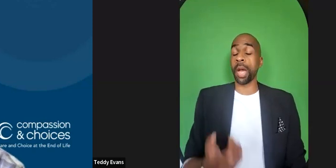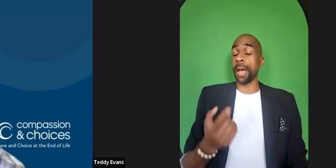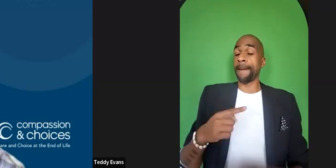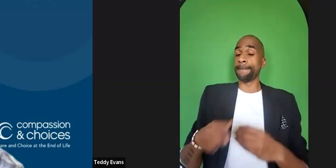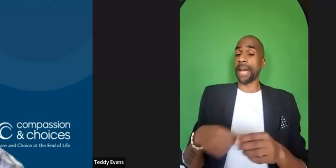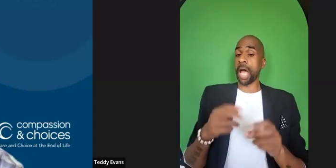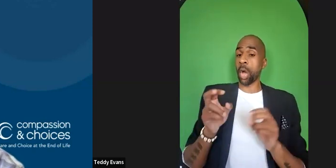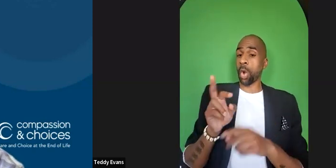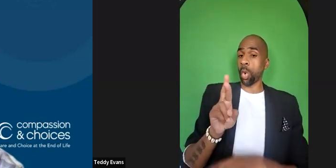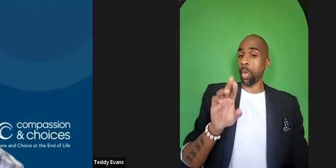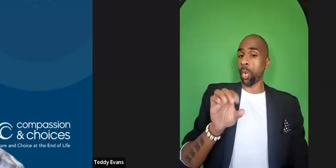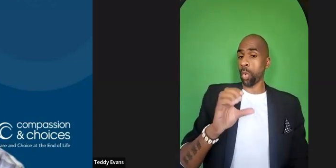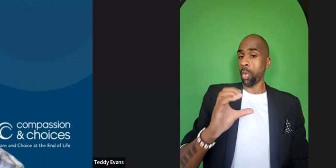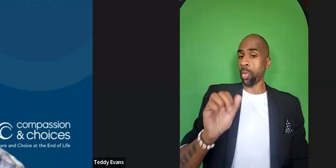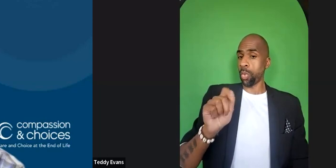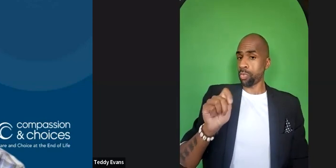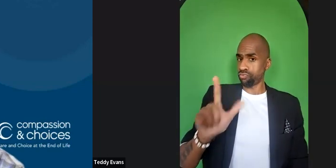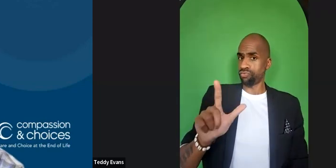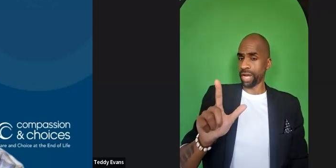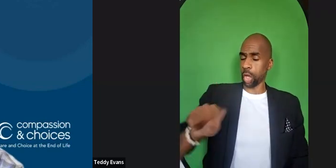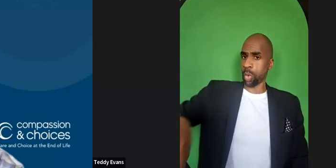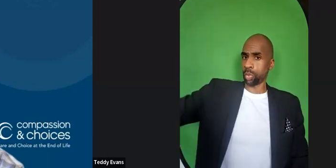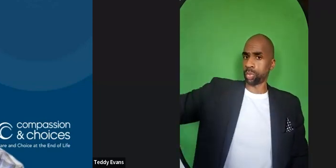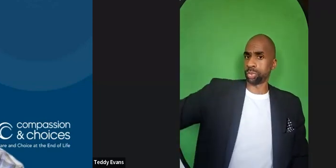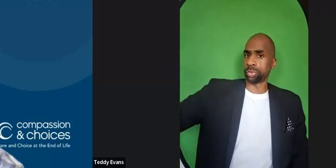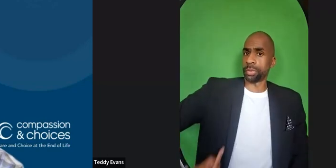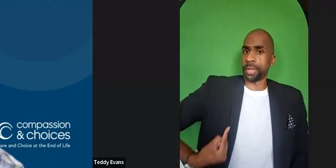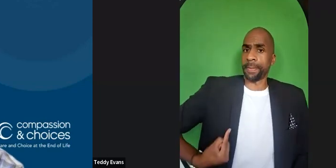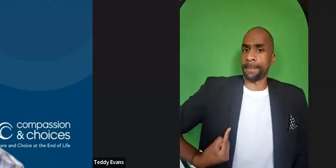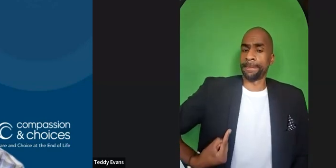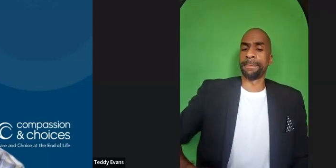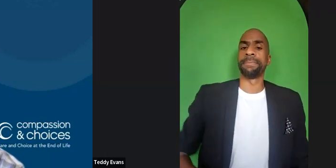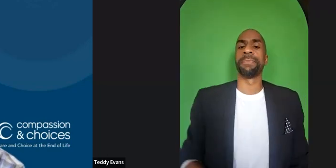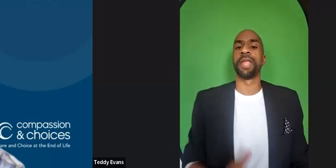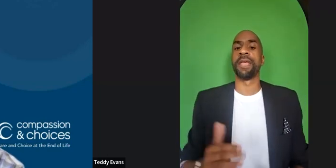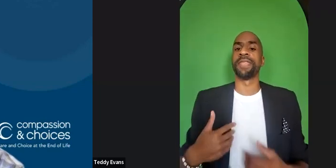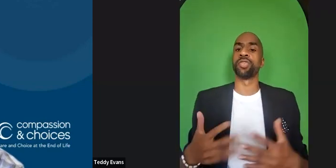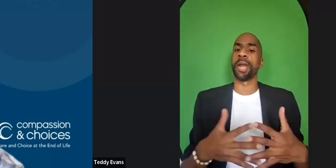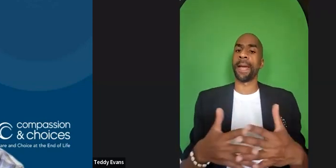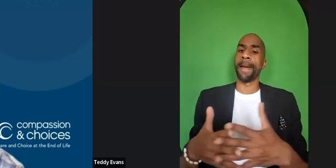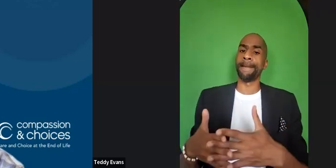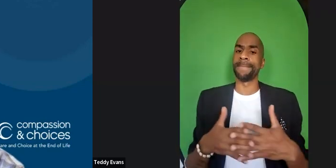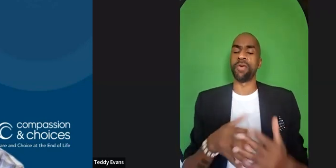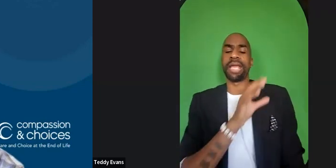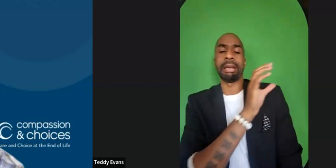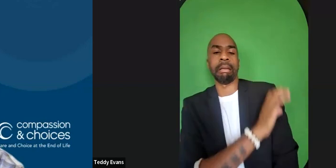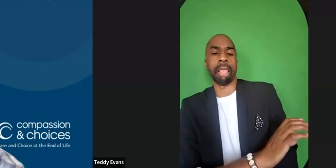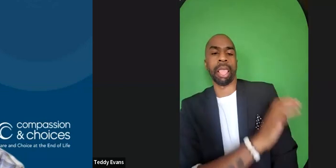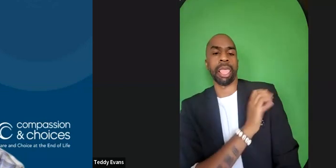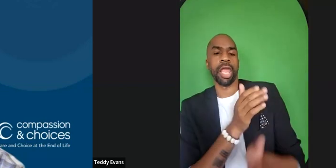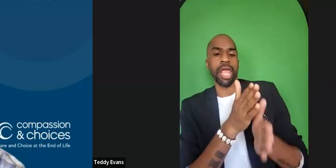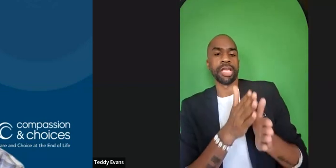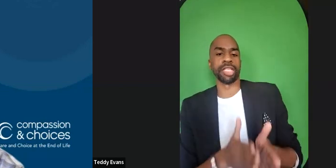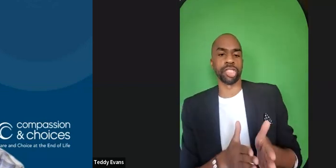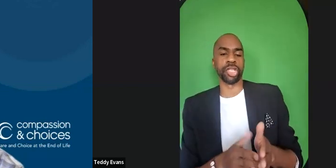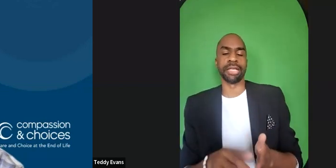first of all, there's the American Academy for American Clinicians Academy on Medical Aid in